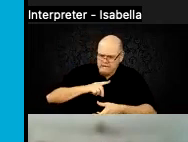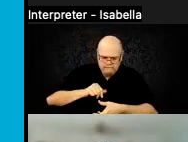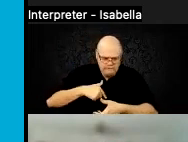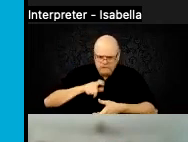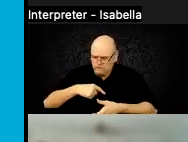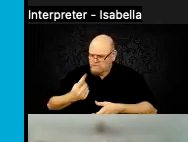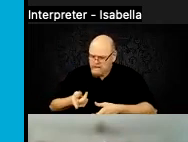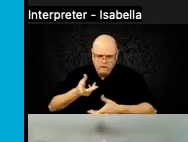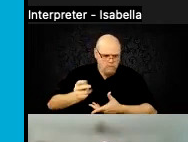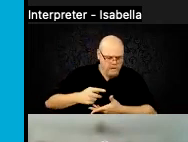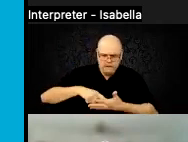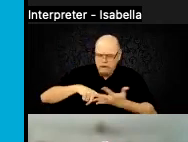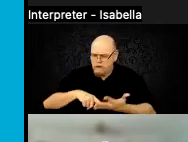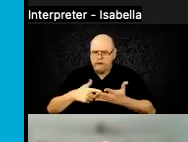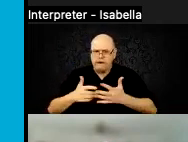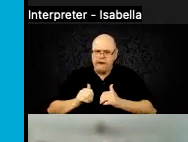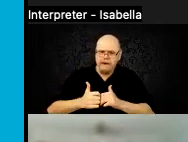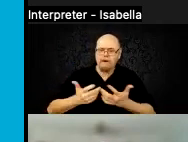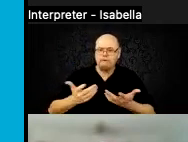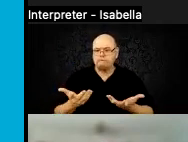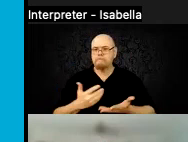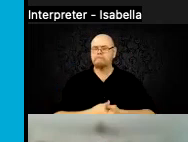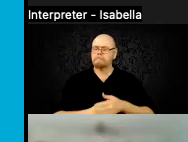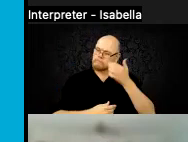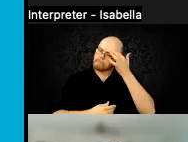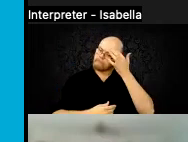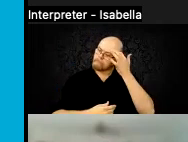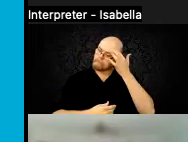you do it, particularly if you're someone who